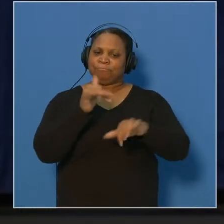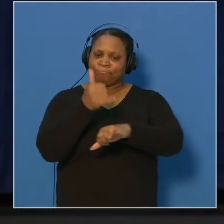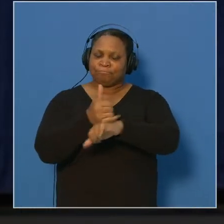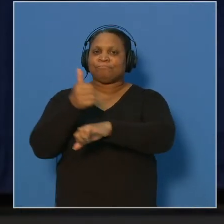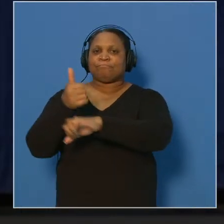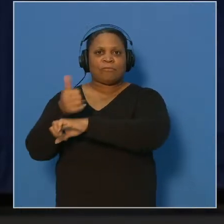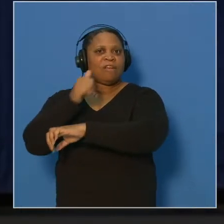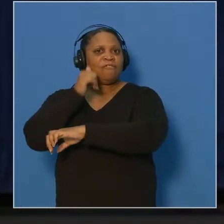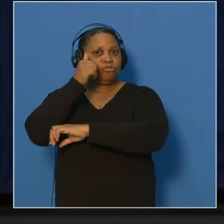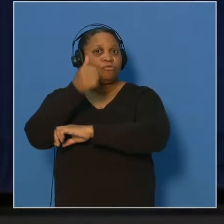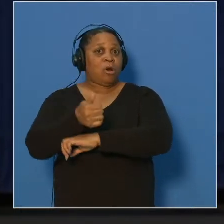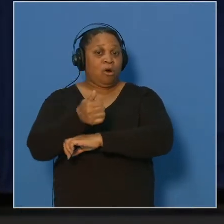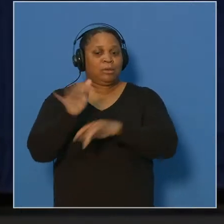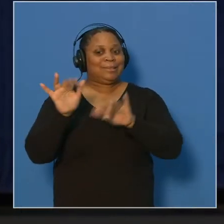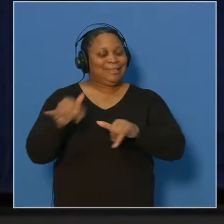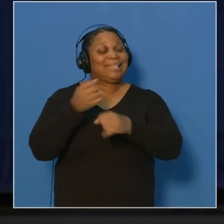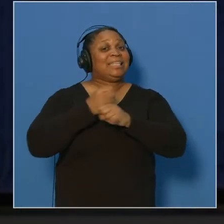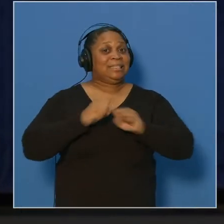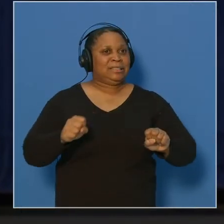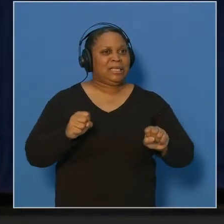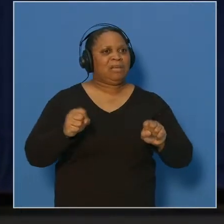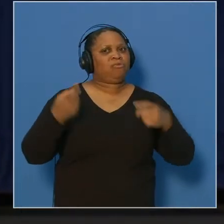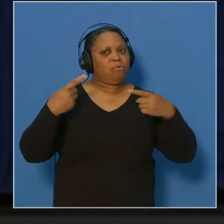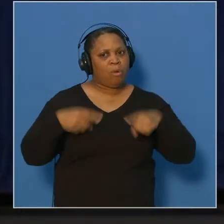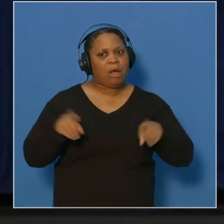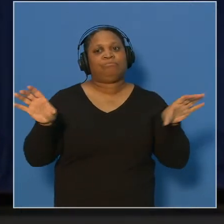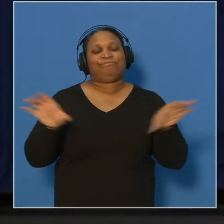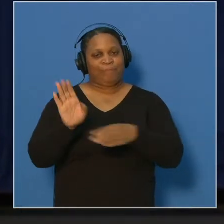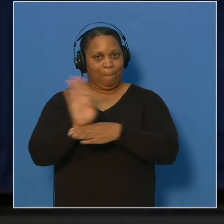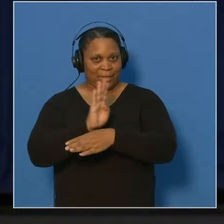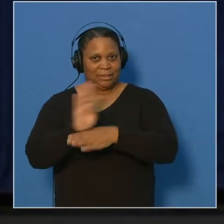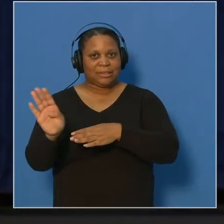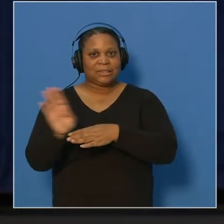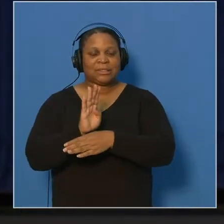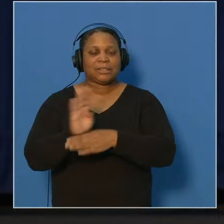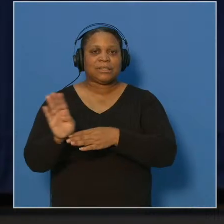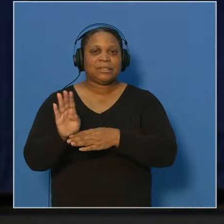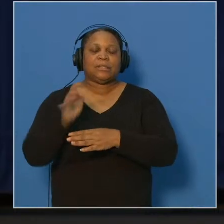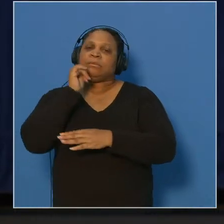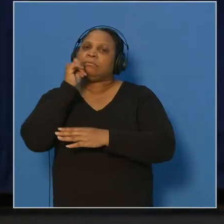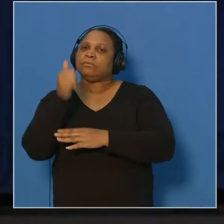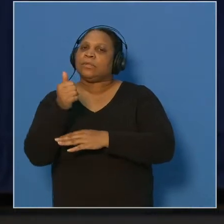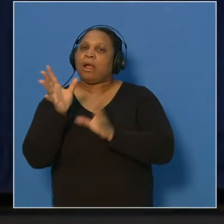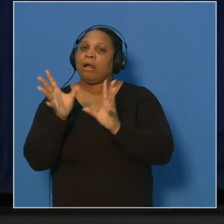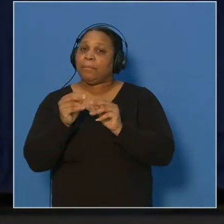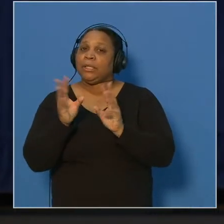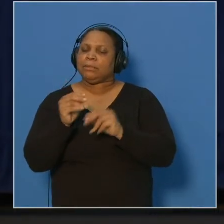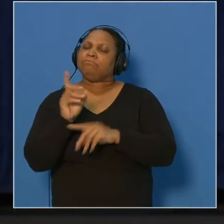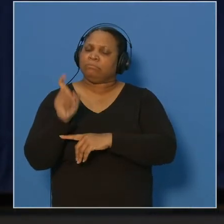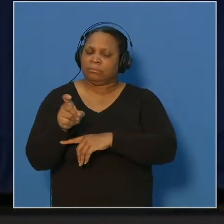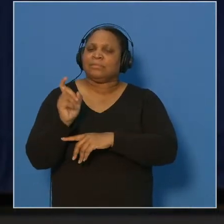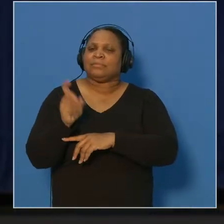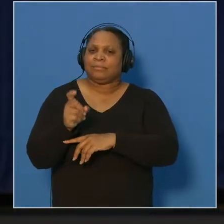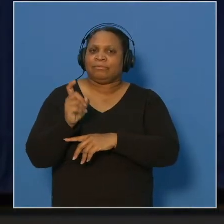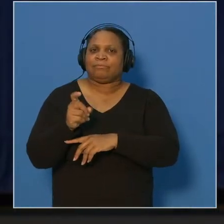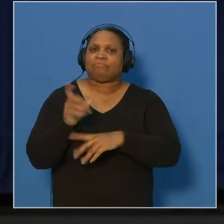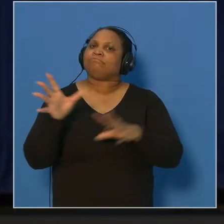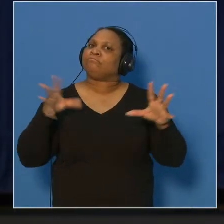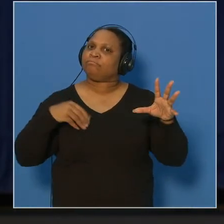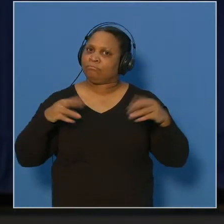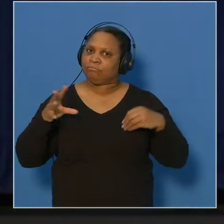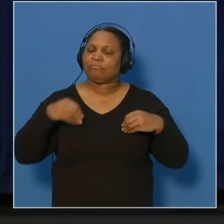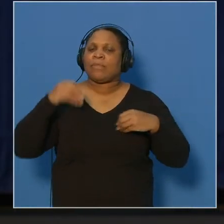that we'll be able to remain safe while conducting the people's business. Tomorrow's meeting is necessary as the approval